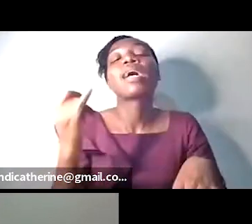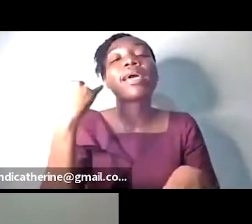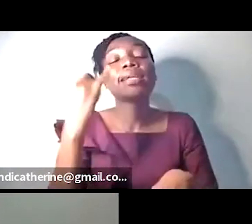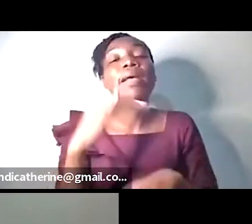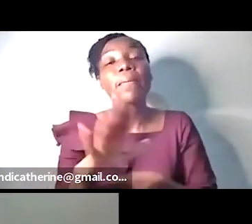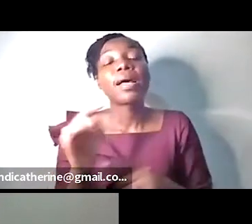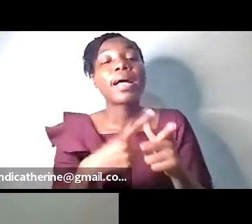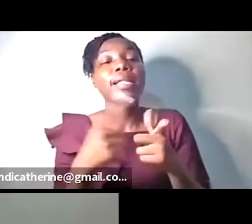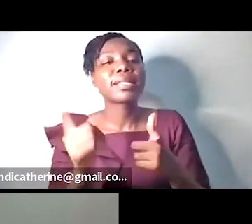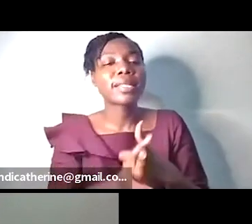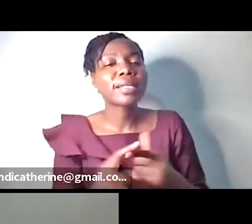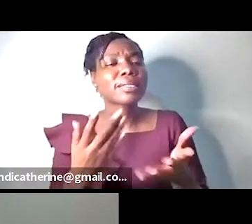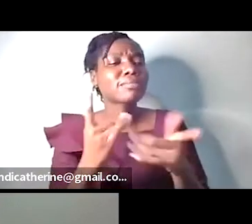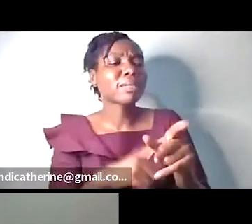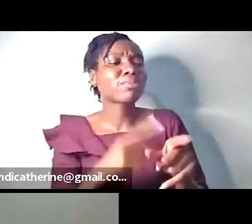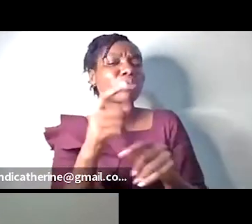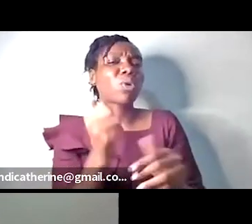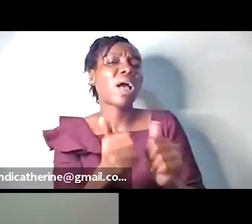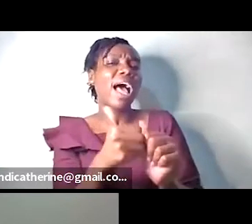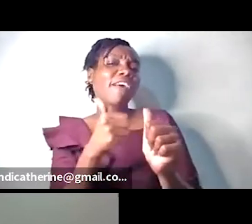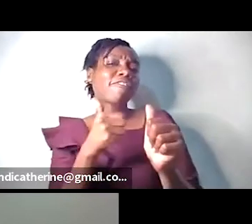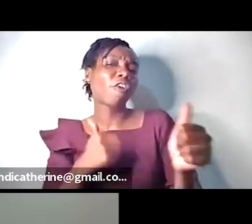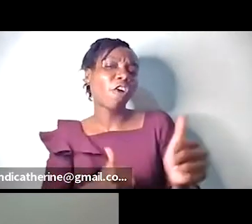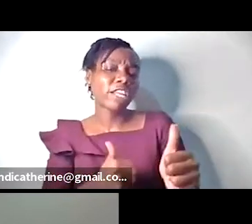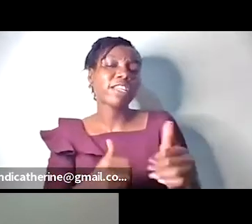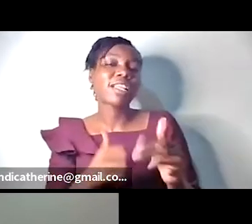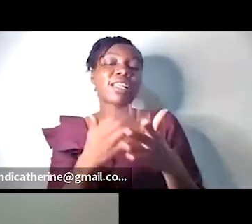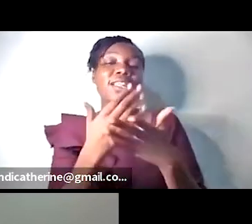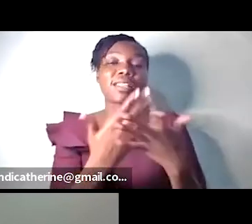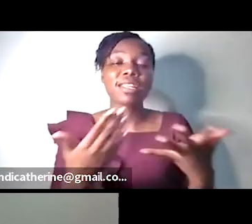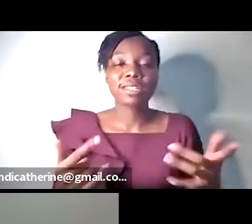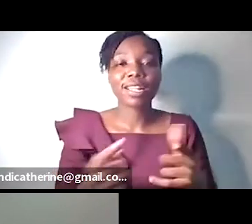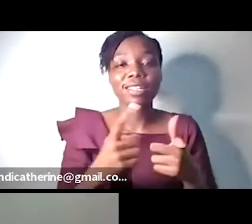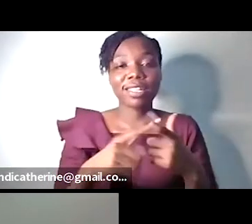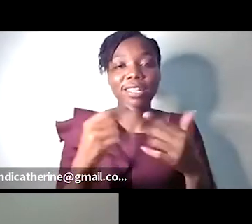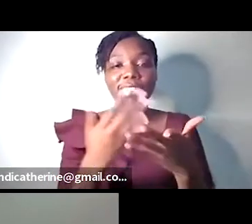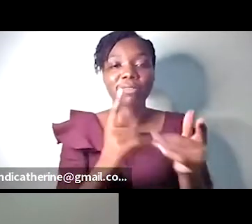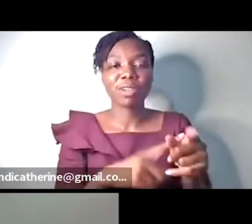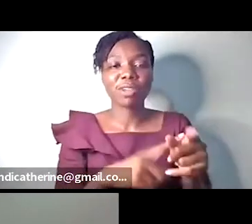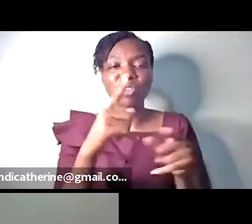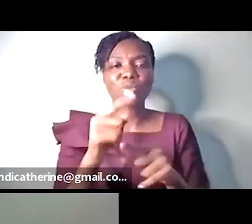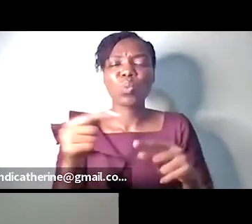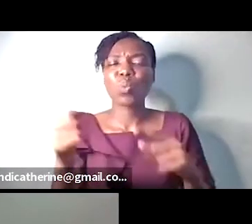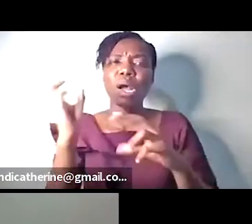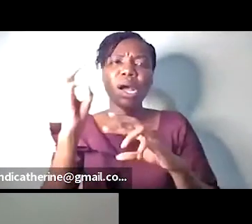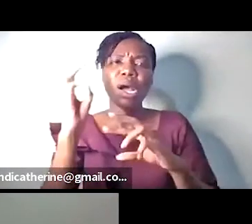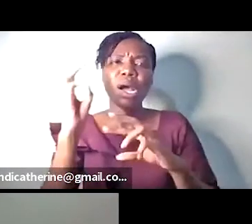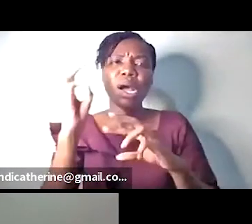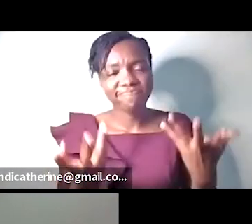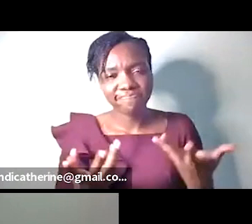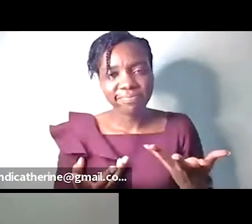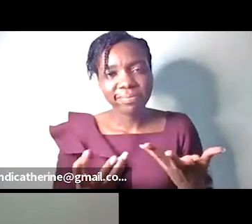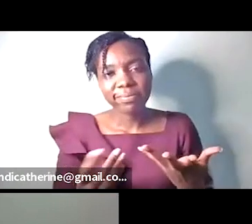avoidant style? Do you have an anxious, preoccupied style? Now, if you do not have a